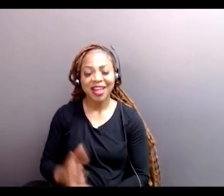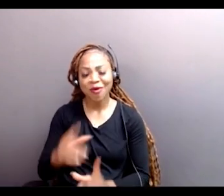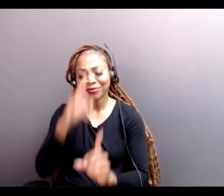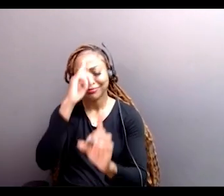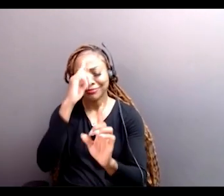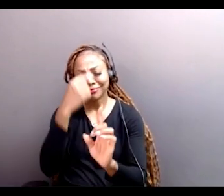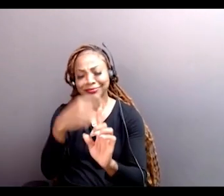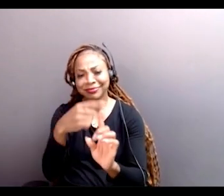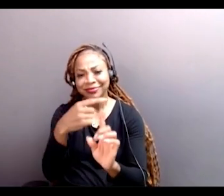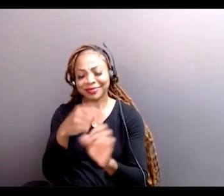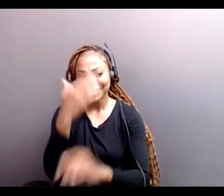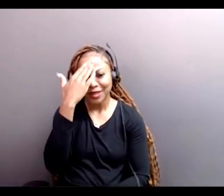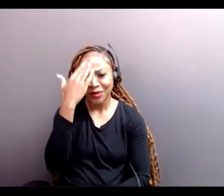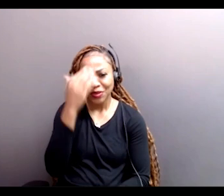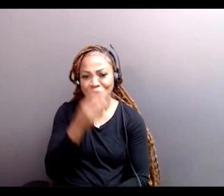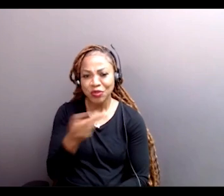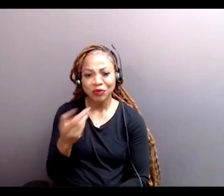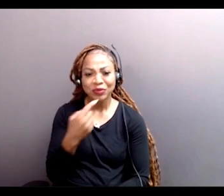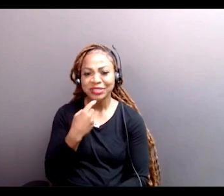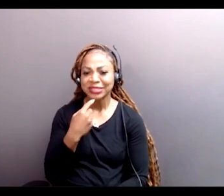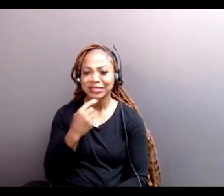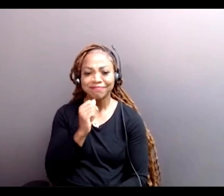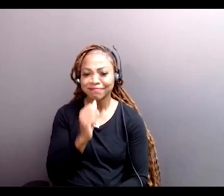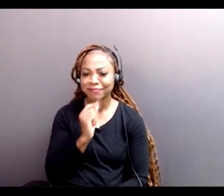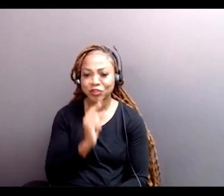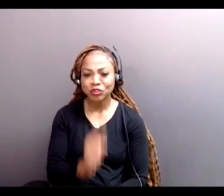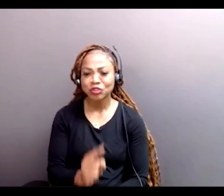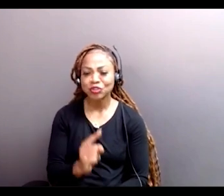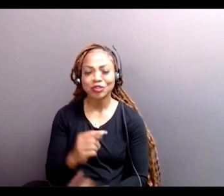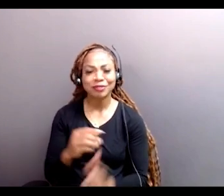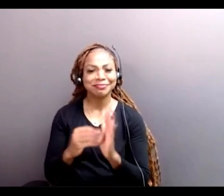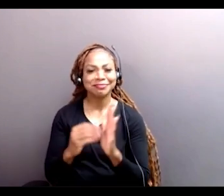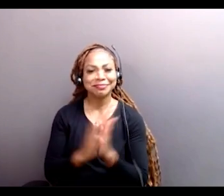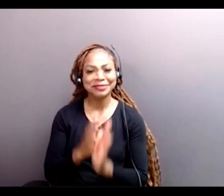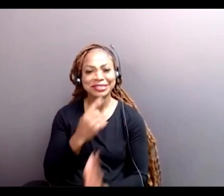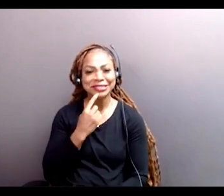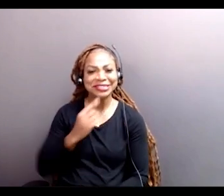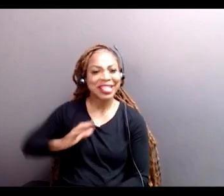I know. So, and a couple of you said unsure, but let's be hopeful. Let's say not yet.